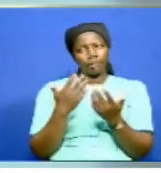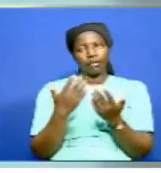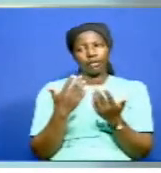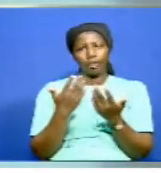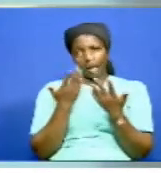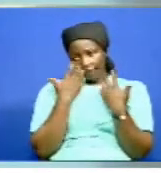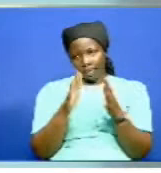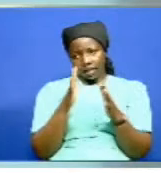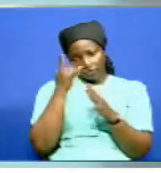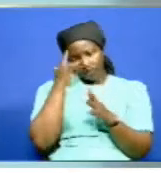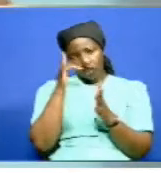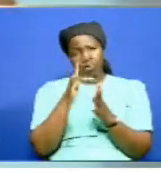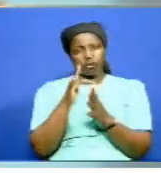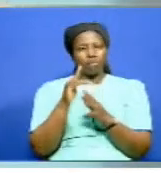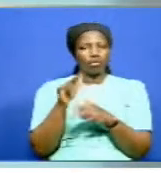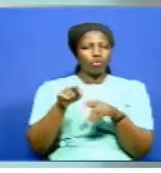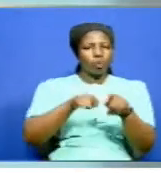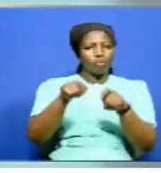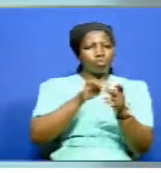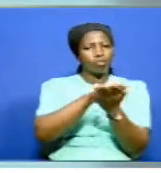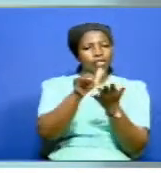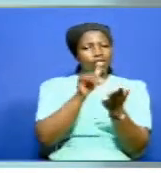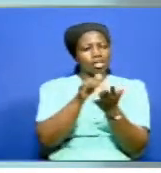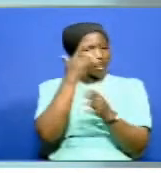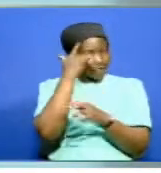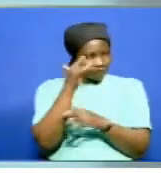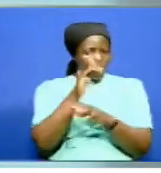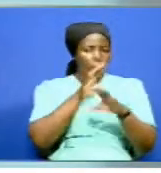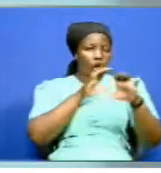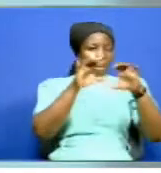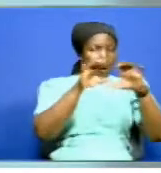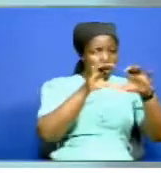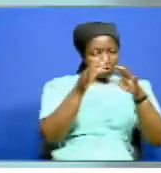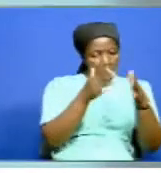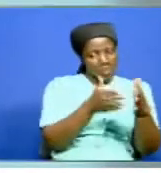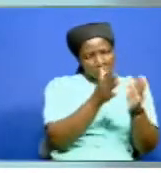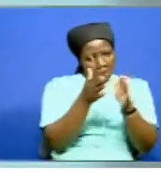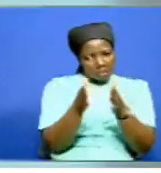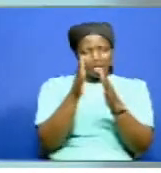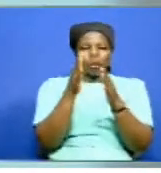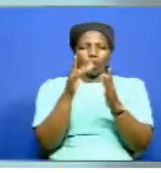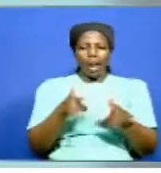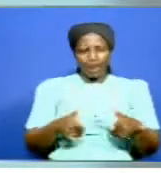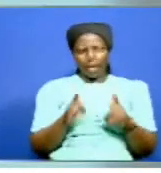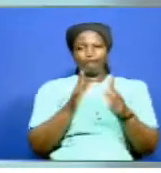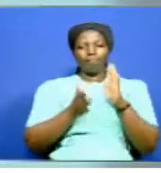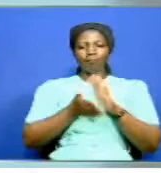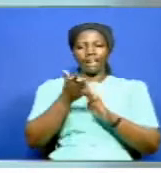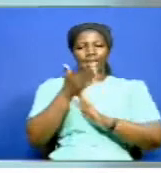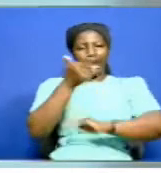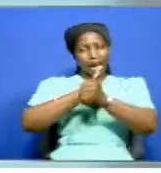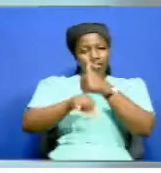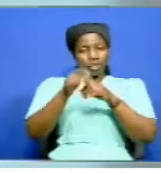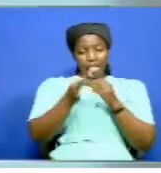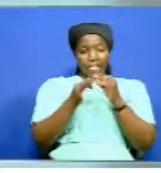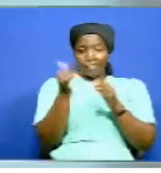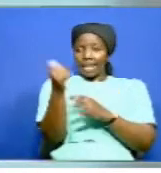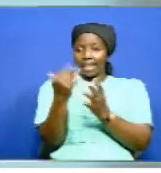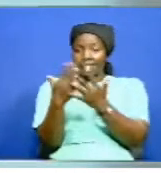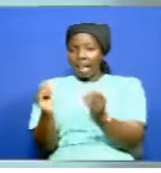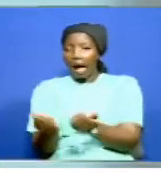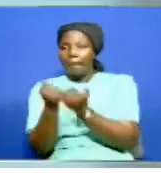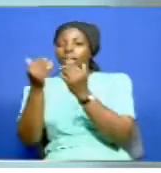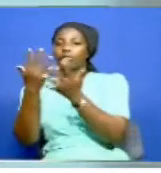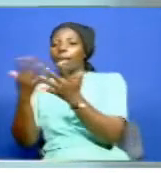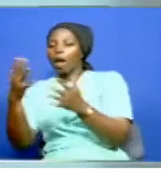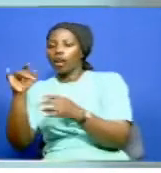a command center for purposes of communication to allow quick response. So in the event that something happens somewhere